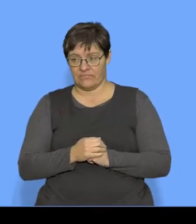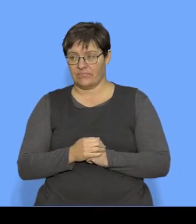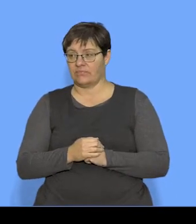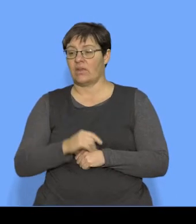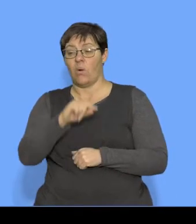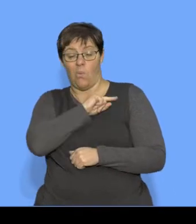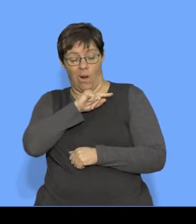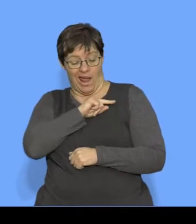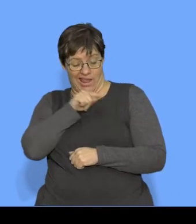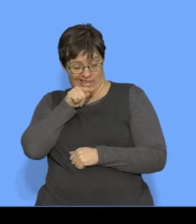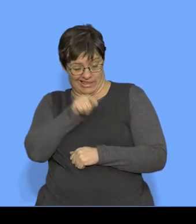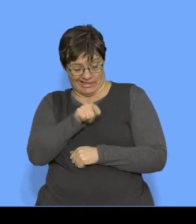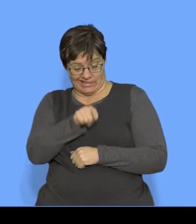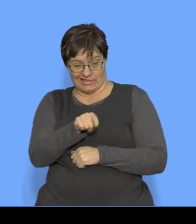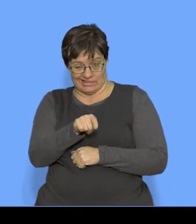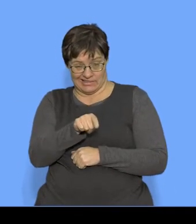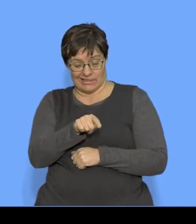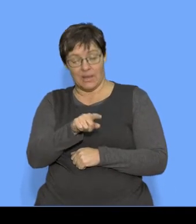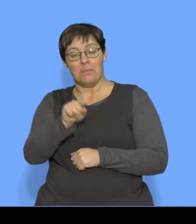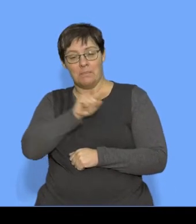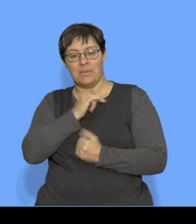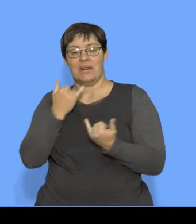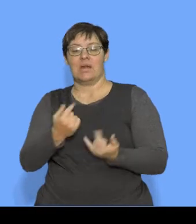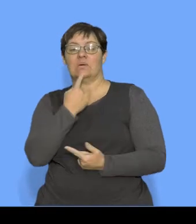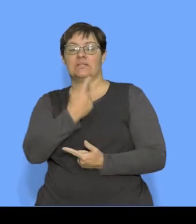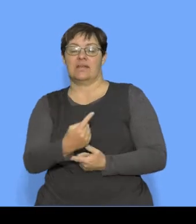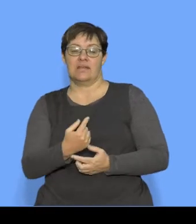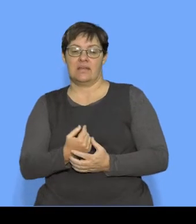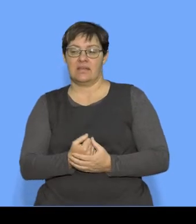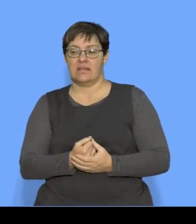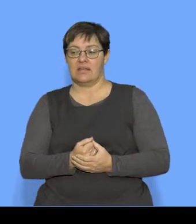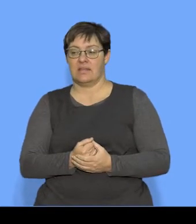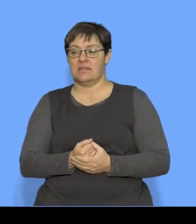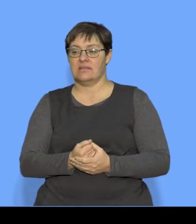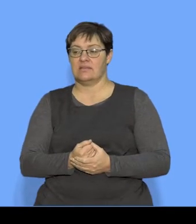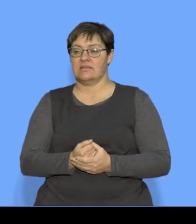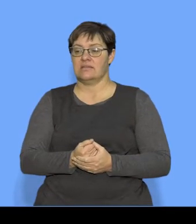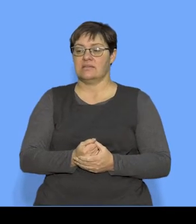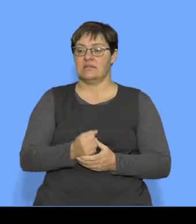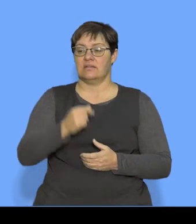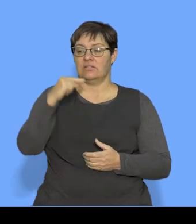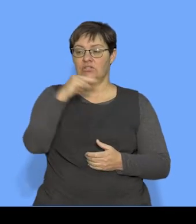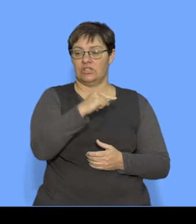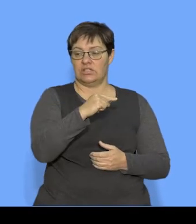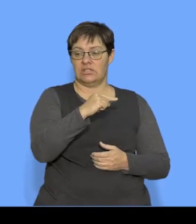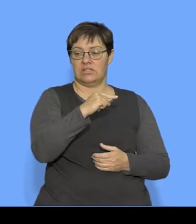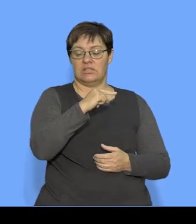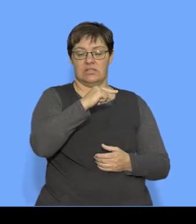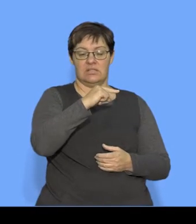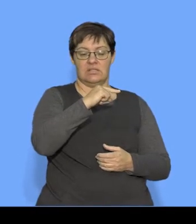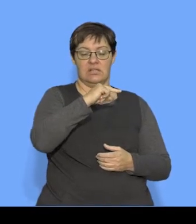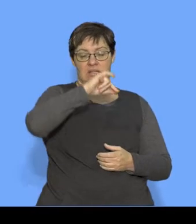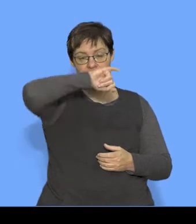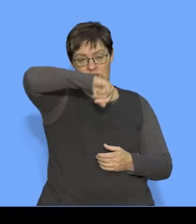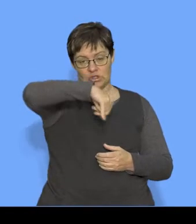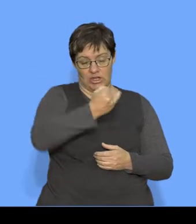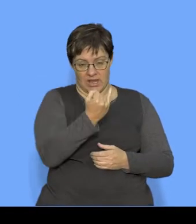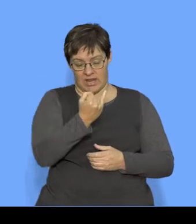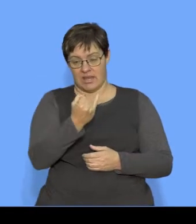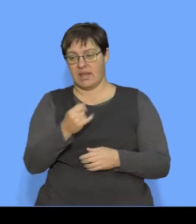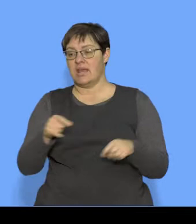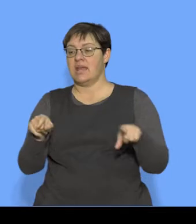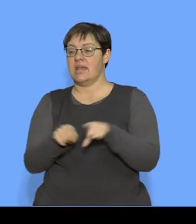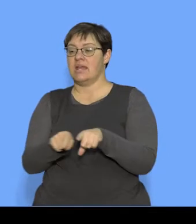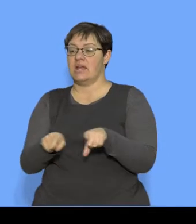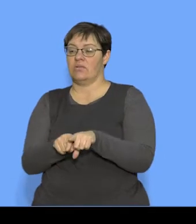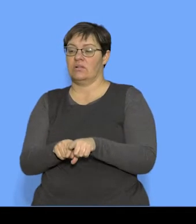at J. So because of this, I can then say that my GJ